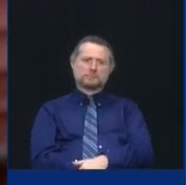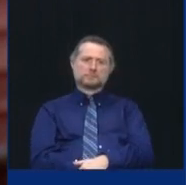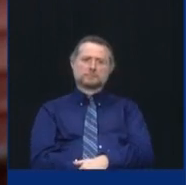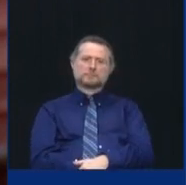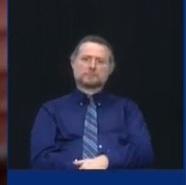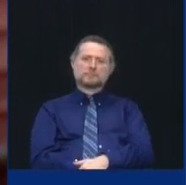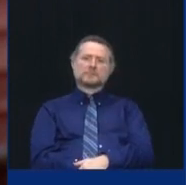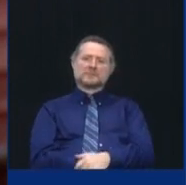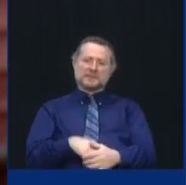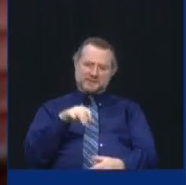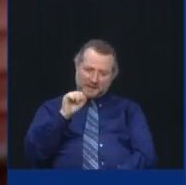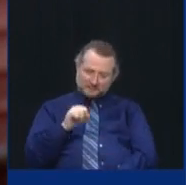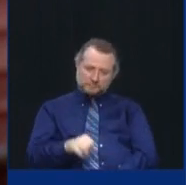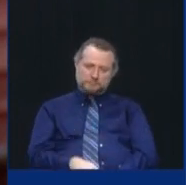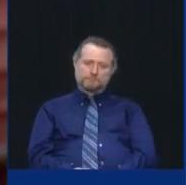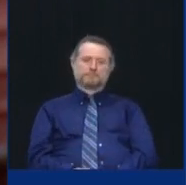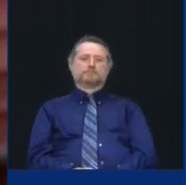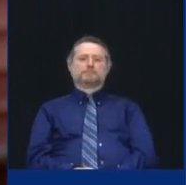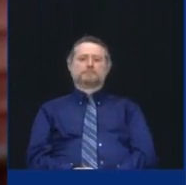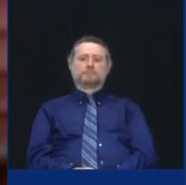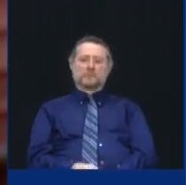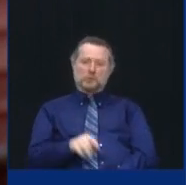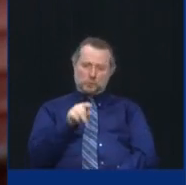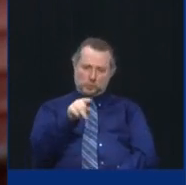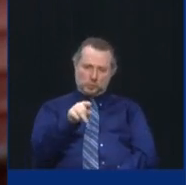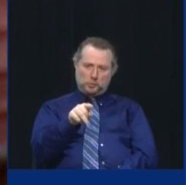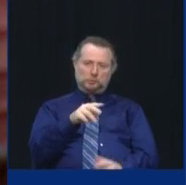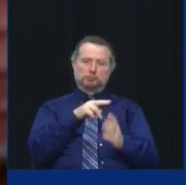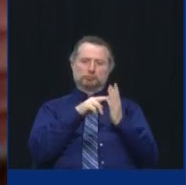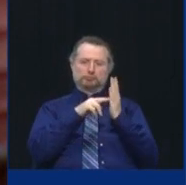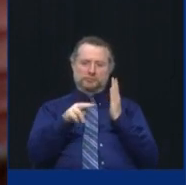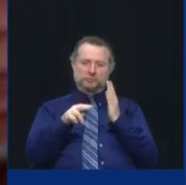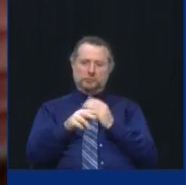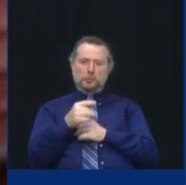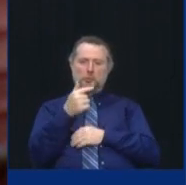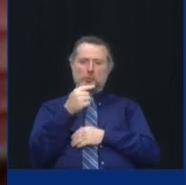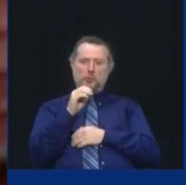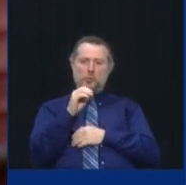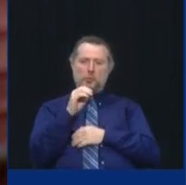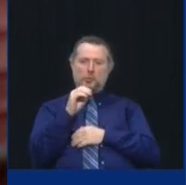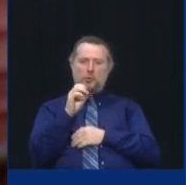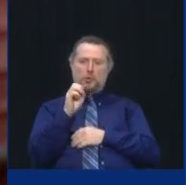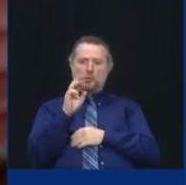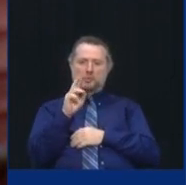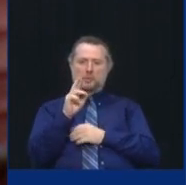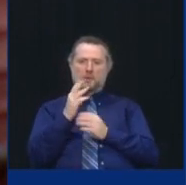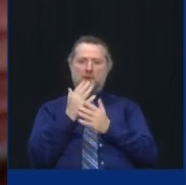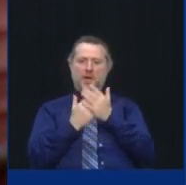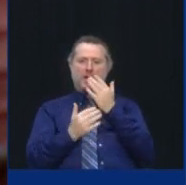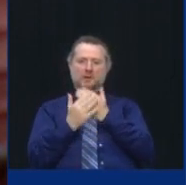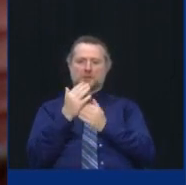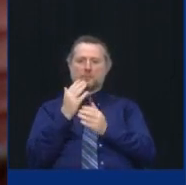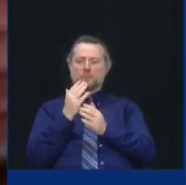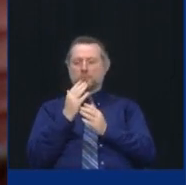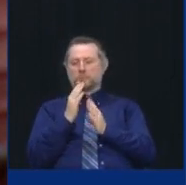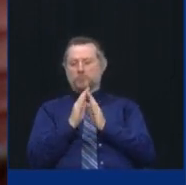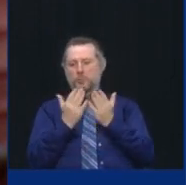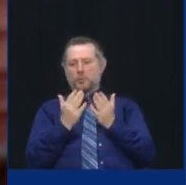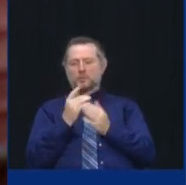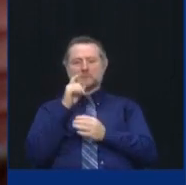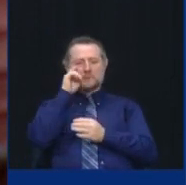Yes. If you read the Goer Handbook on Sexual Harassment.